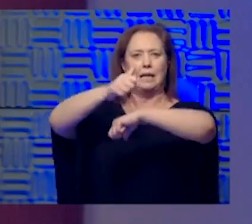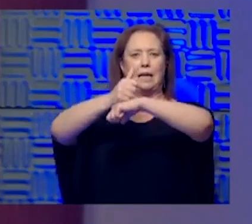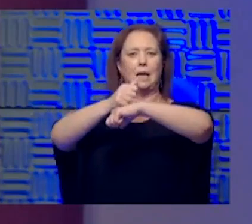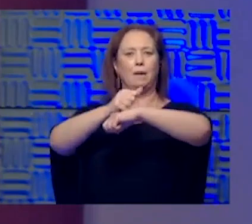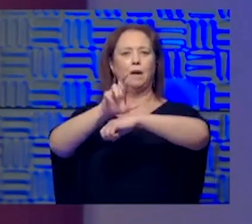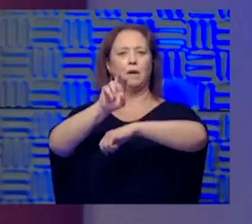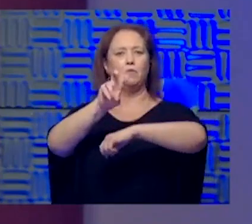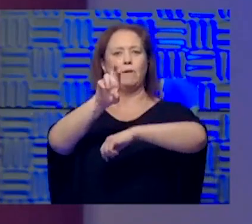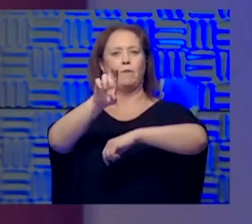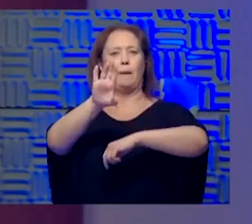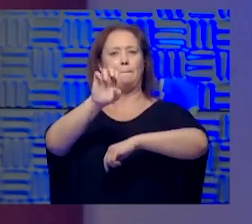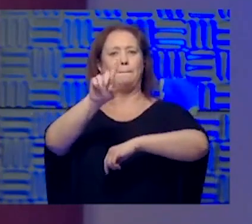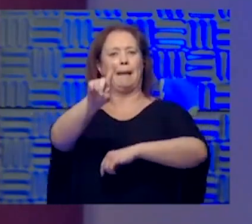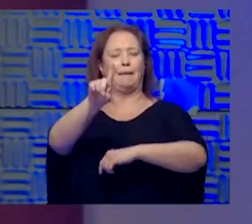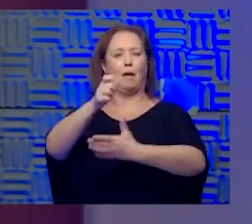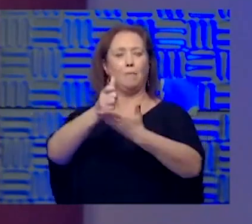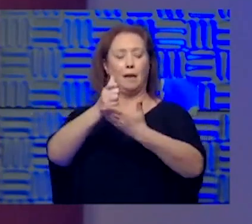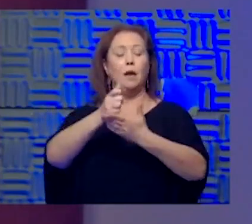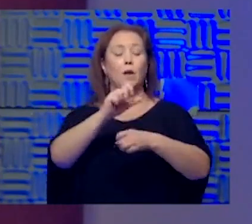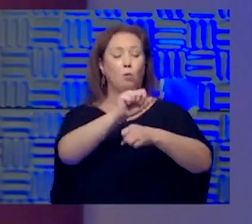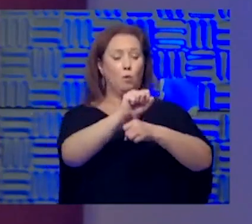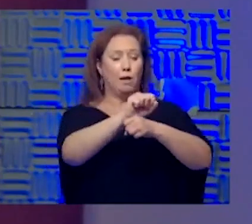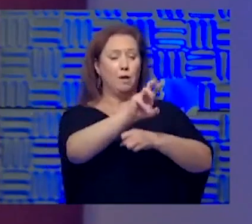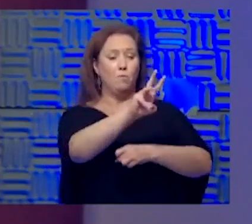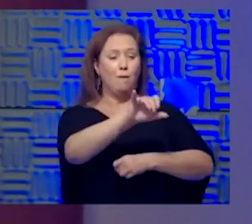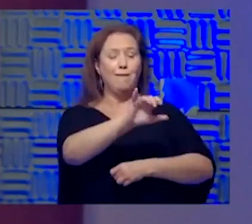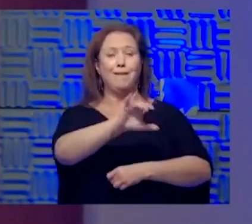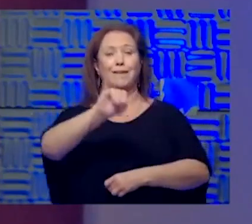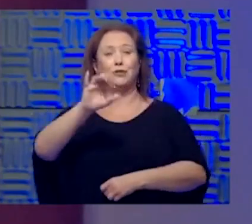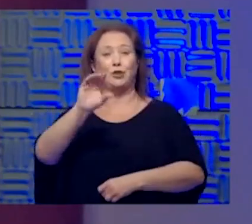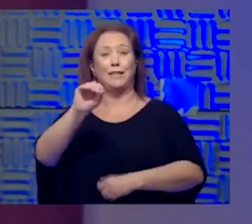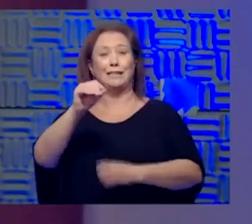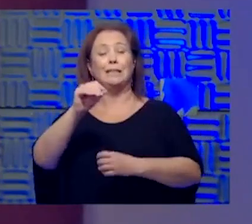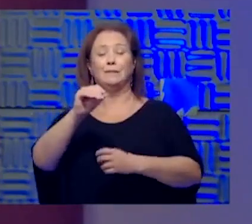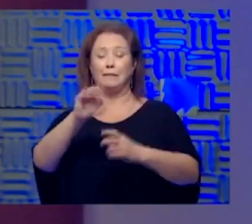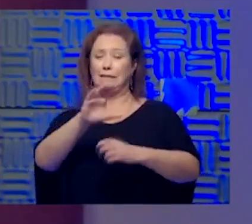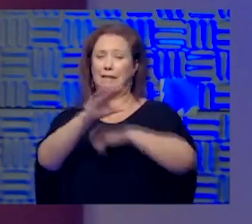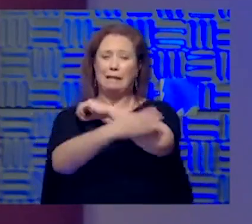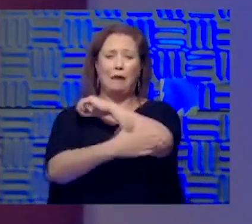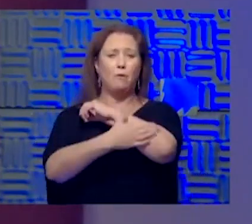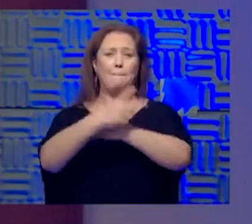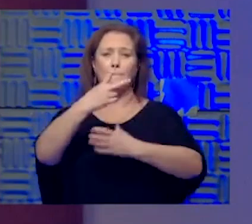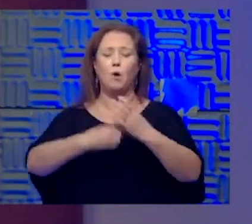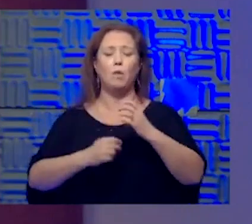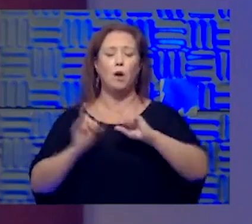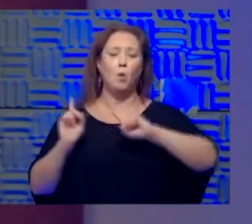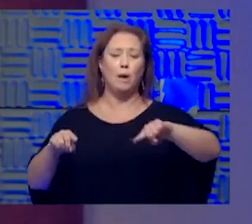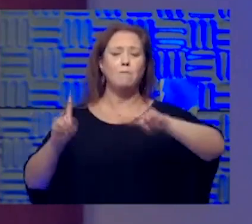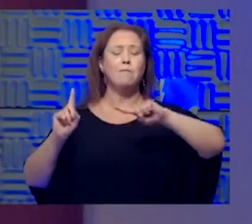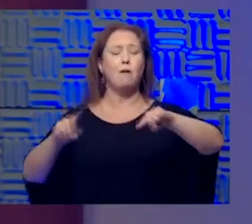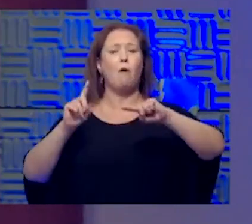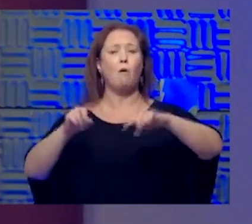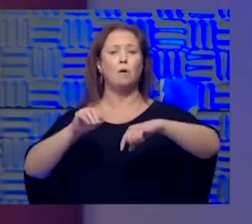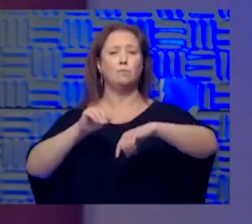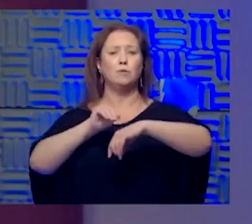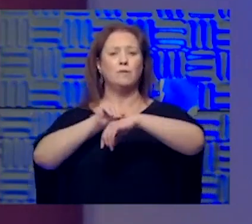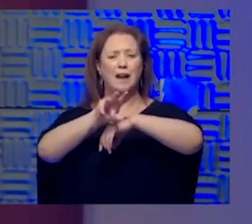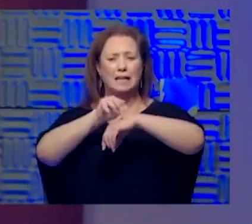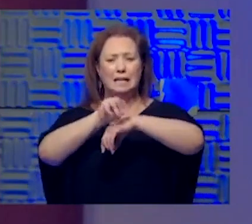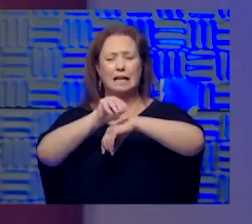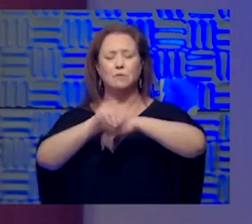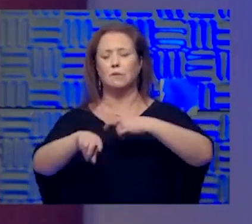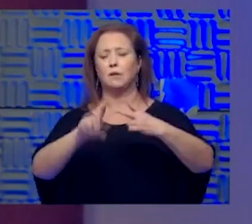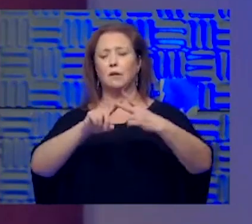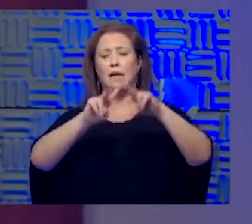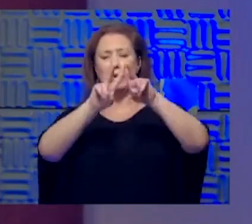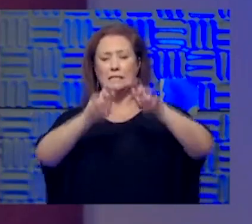in both Wyandotte and Johnson County, and we go to facilities, we provide consultation, we do some assessment of